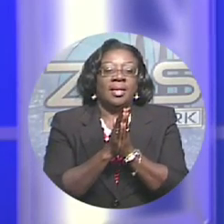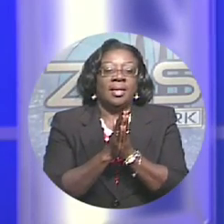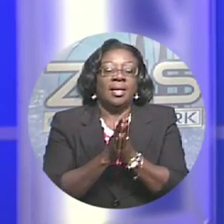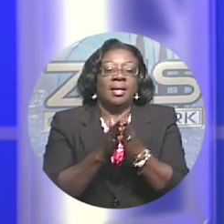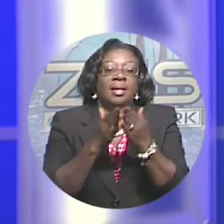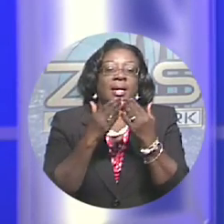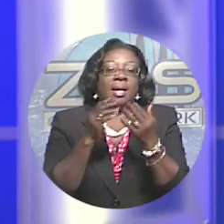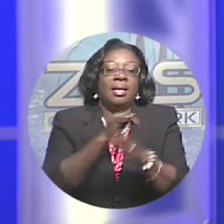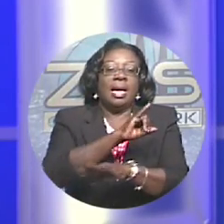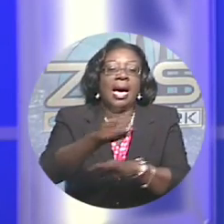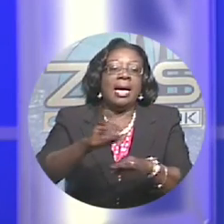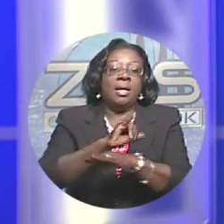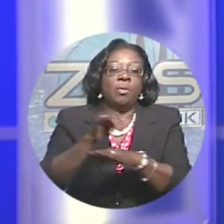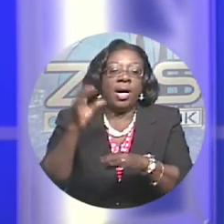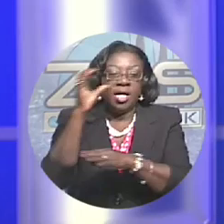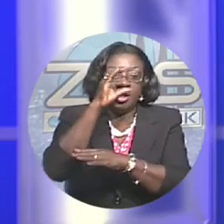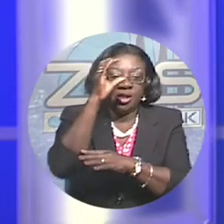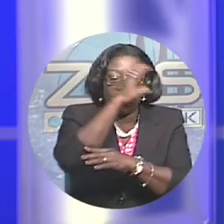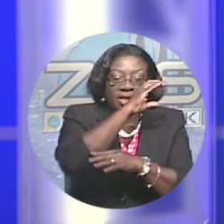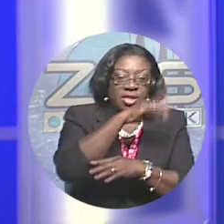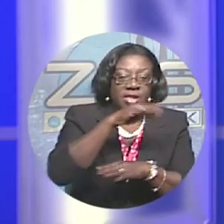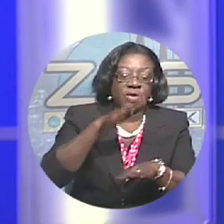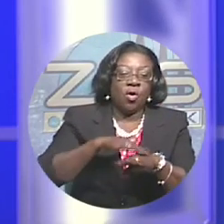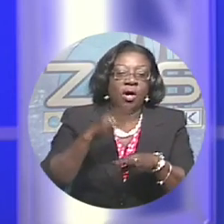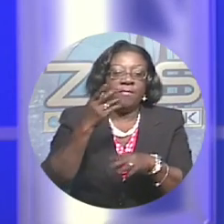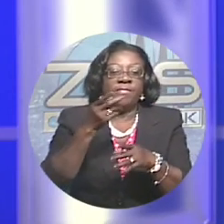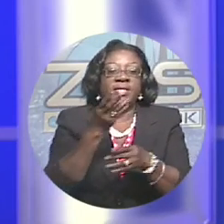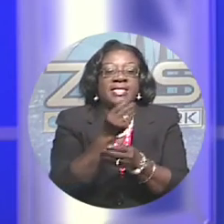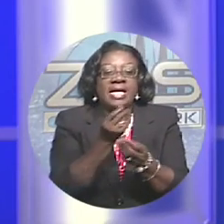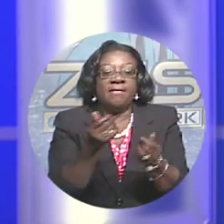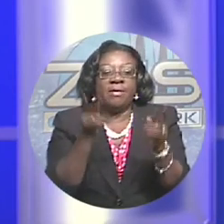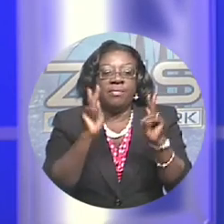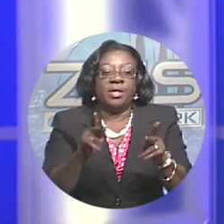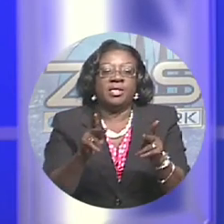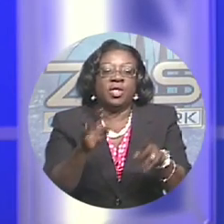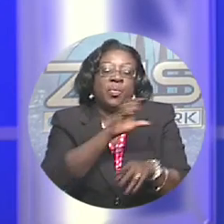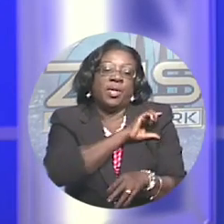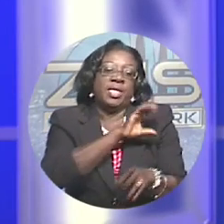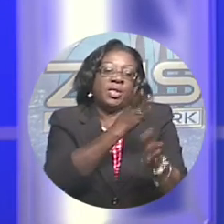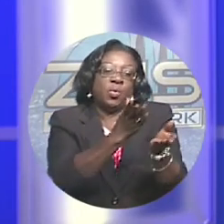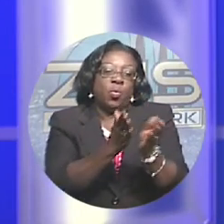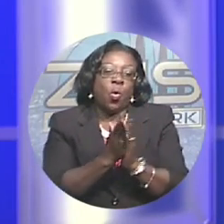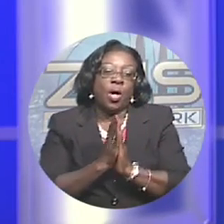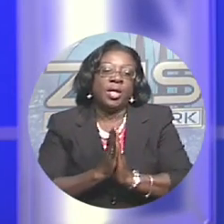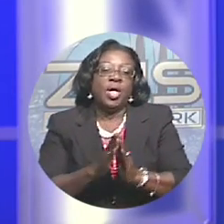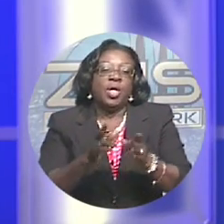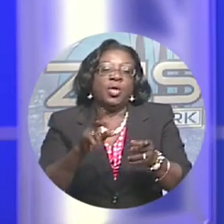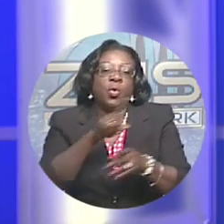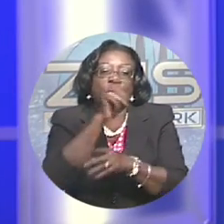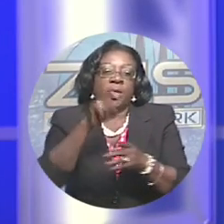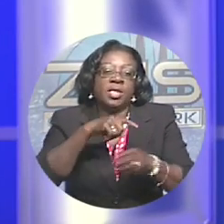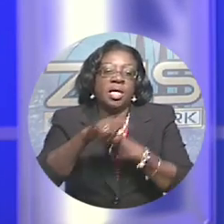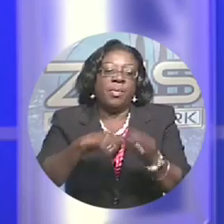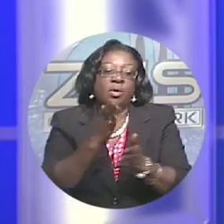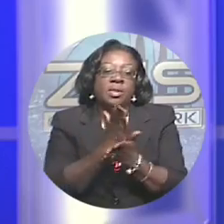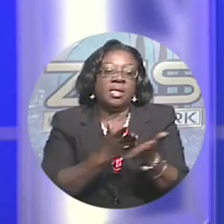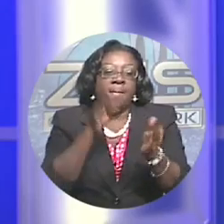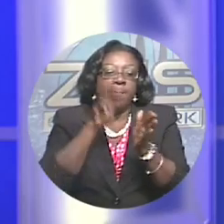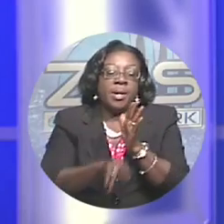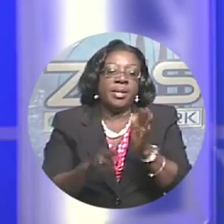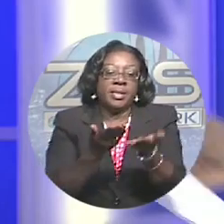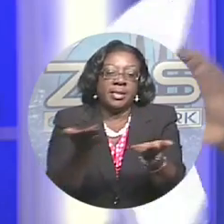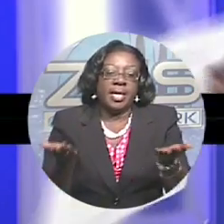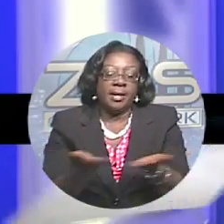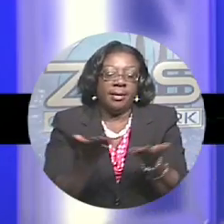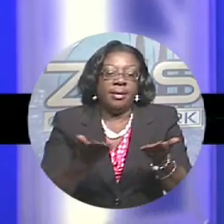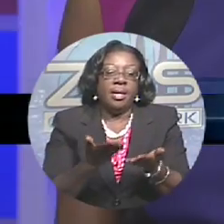An island-wide hunt is on for several suspects police want to question in connection to a number of murders in the capital. Good evening, everyone. I'm